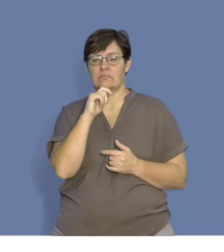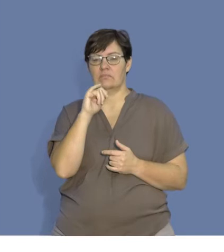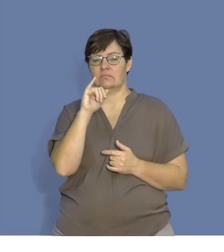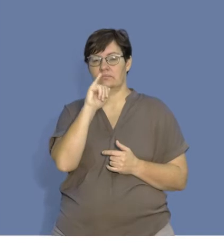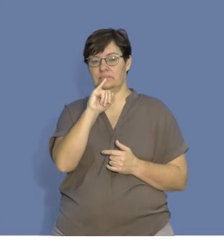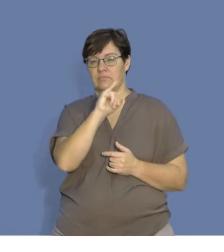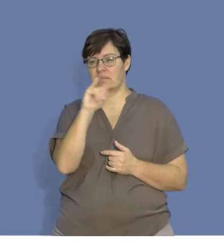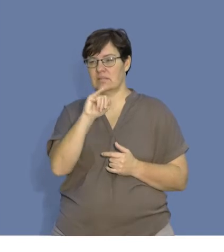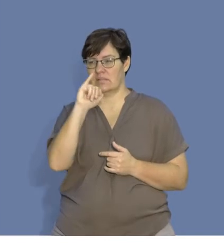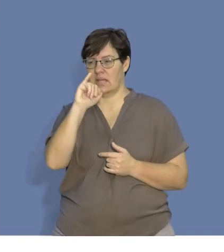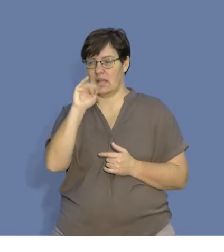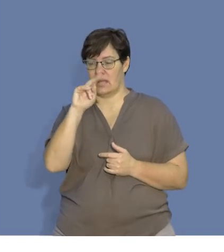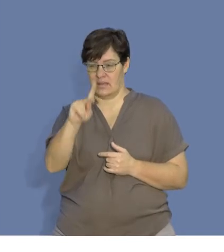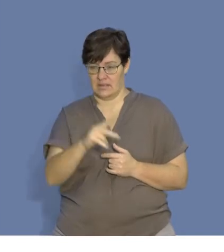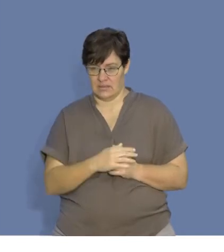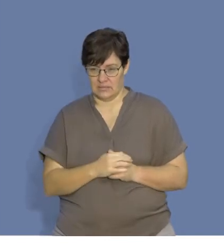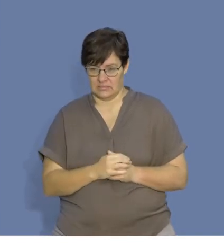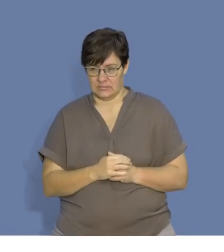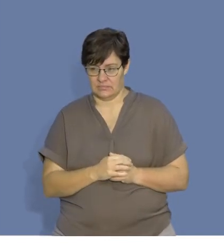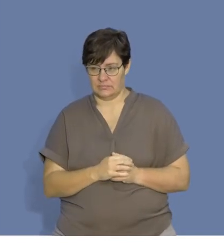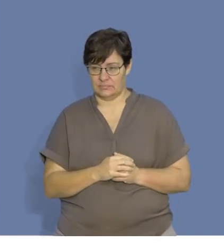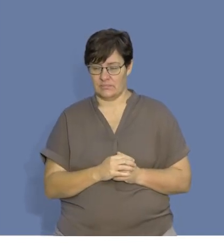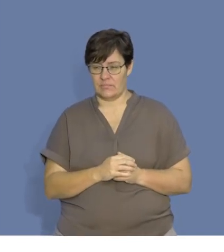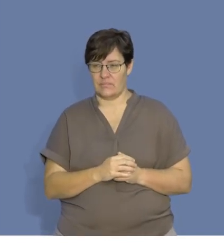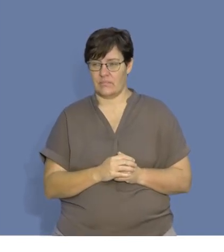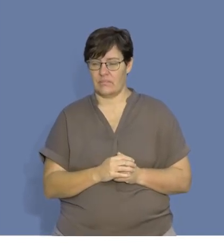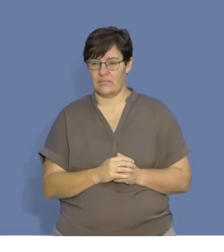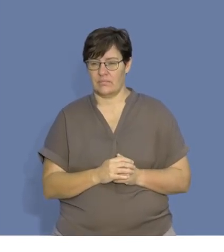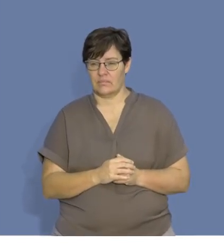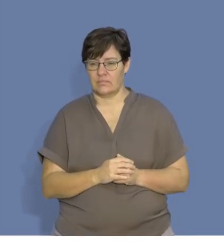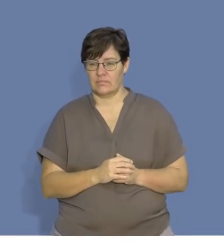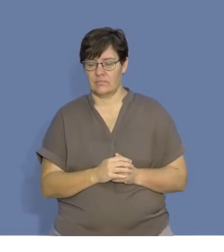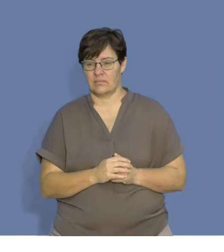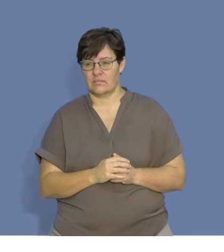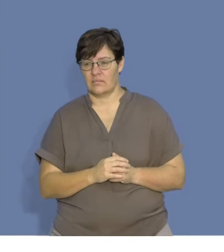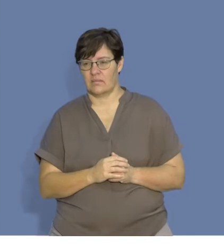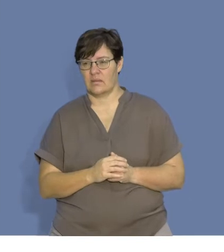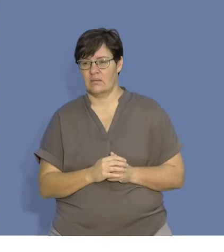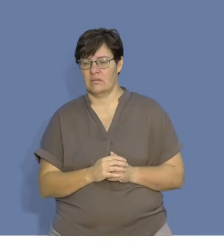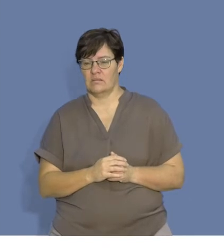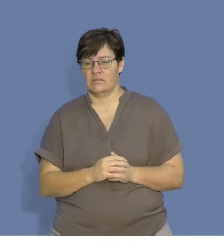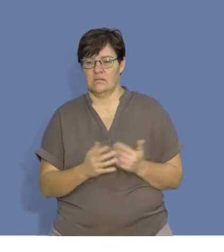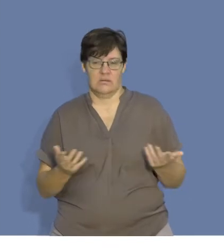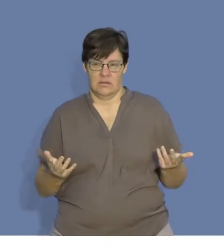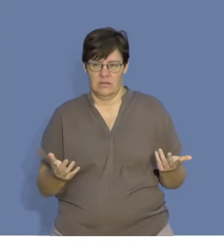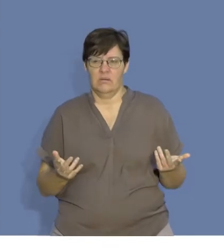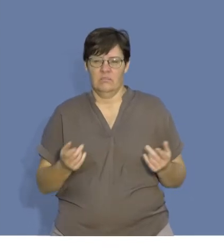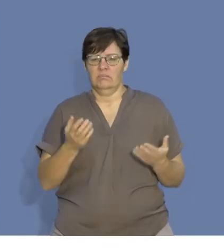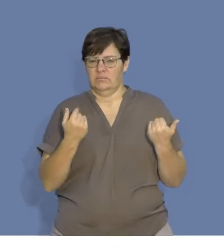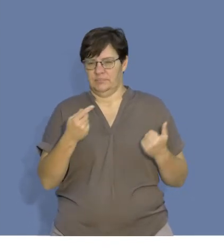zinc over there. Okay. So no current. I expected